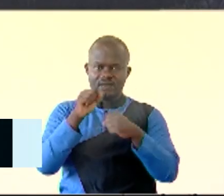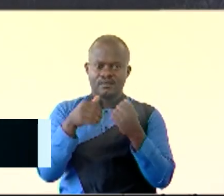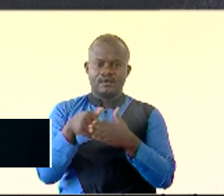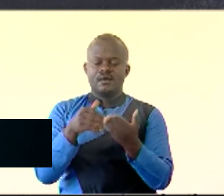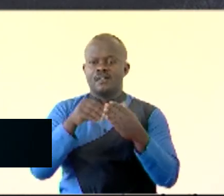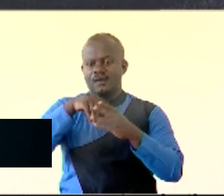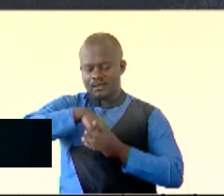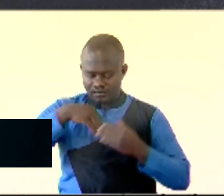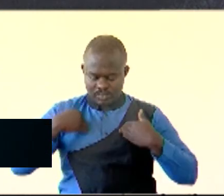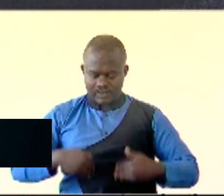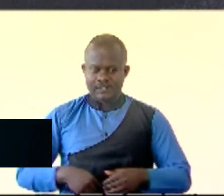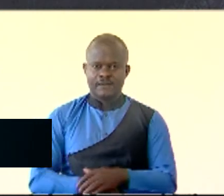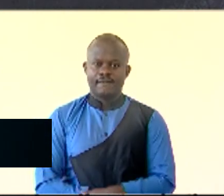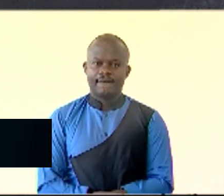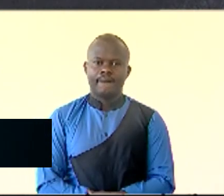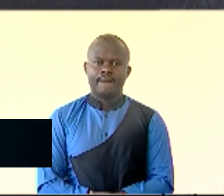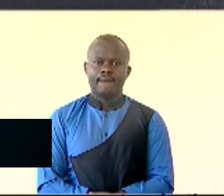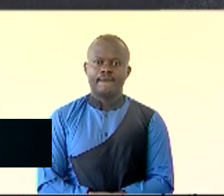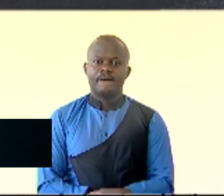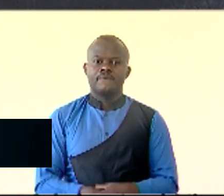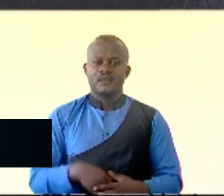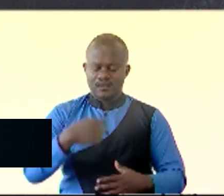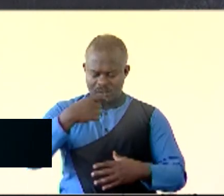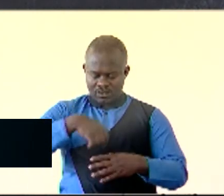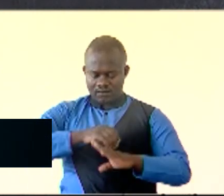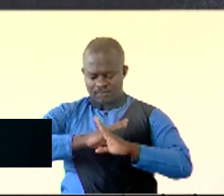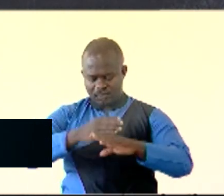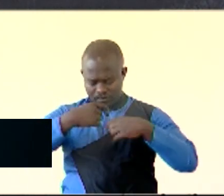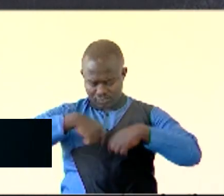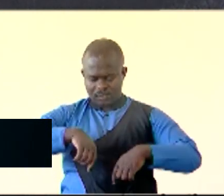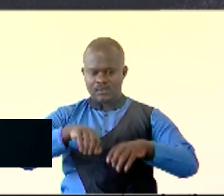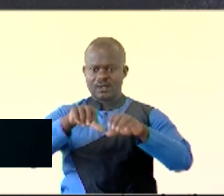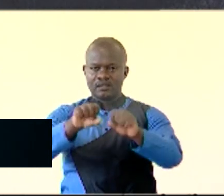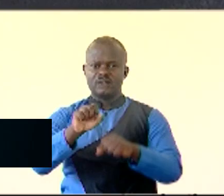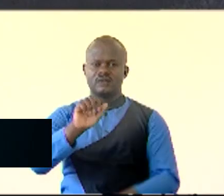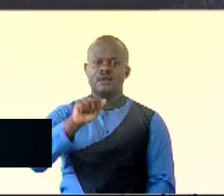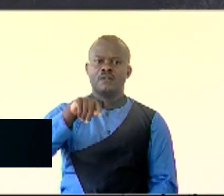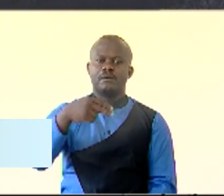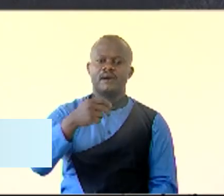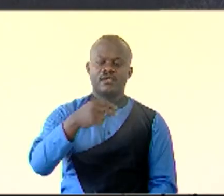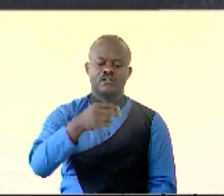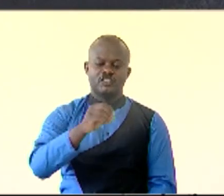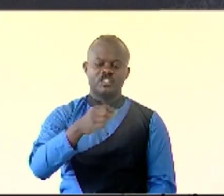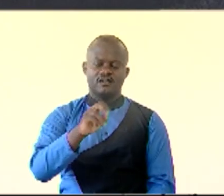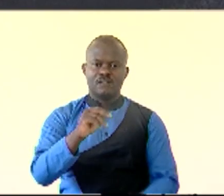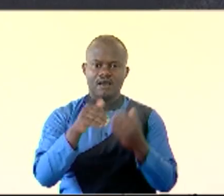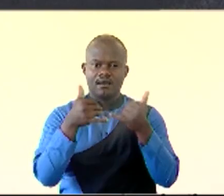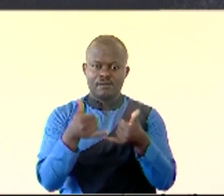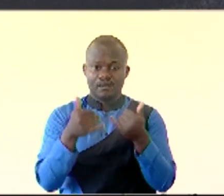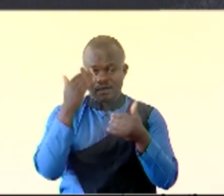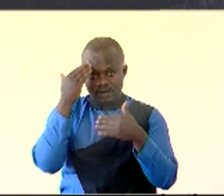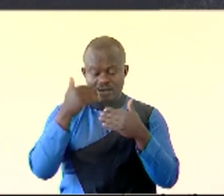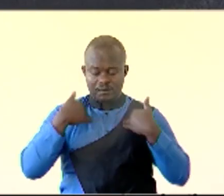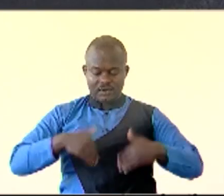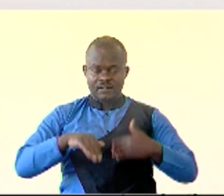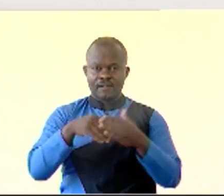antibodies. The immune system attacks the pathogen now because it has passed on the first line of defense. The body